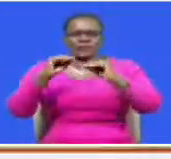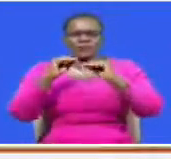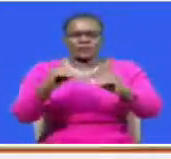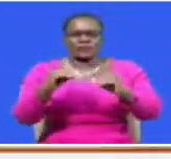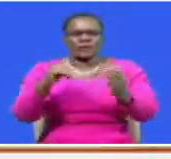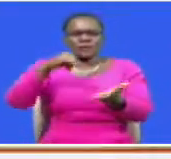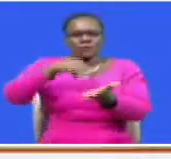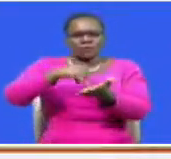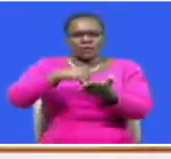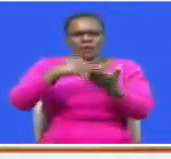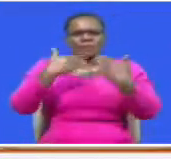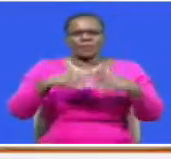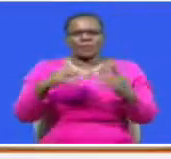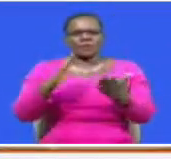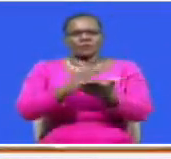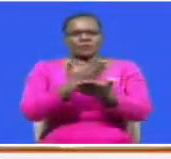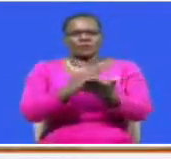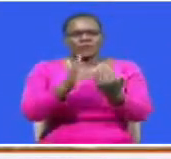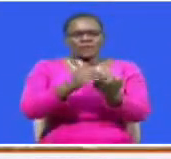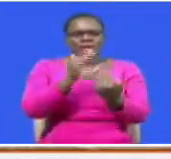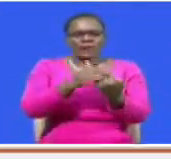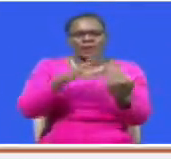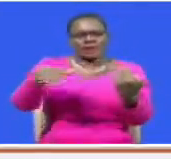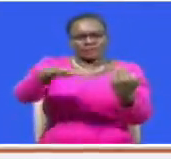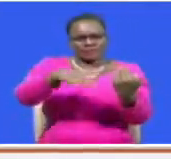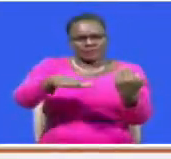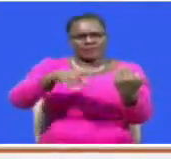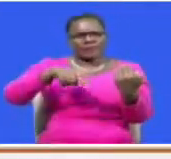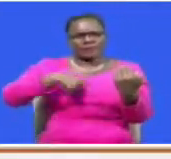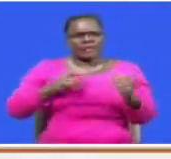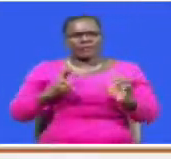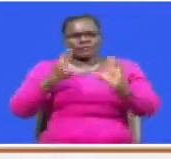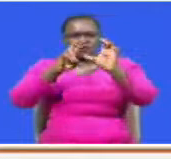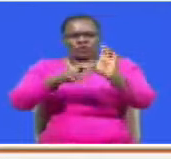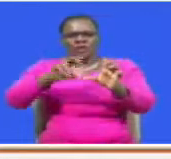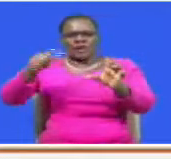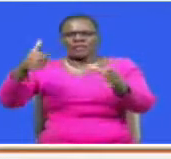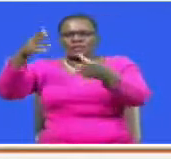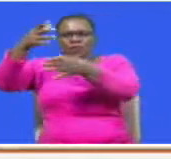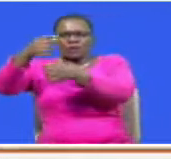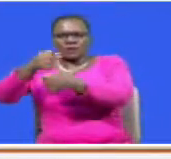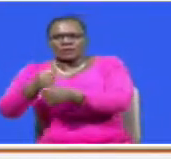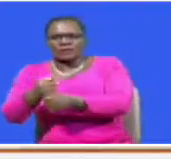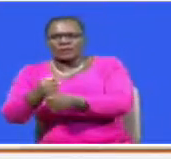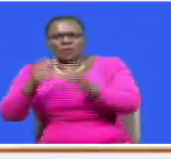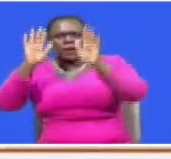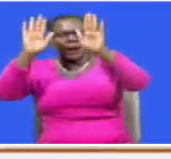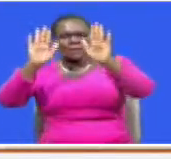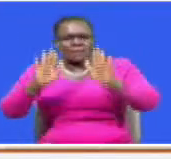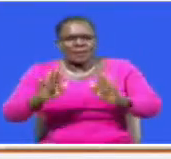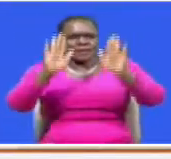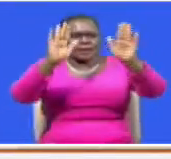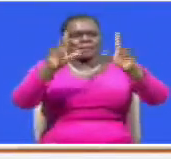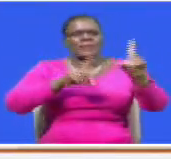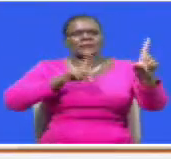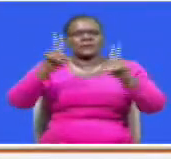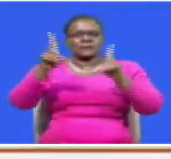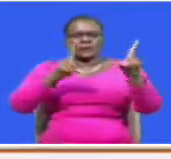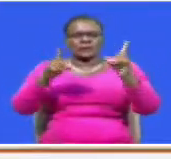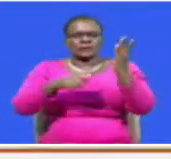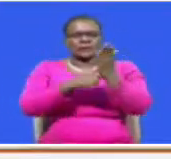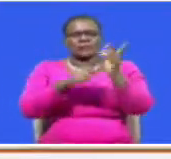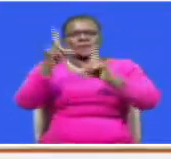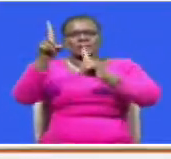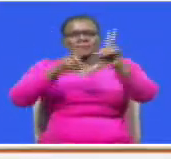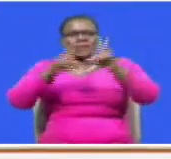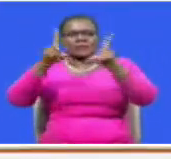iliyowaleta pamoja wadau katika sekta ya utunzaji wa mazingira. We have joined with other stakeholders to campaign on a journey that is called